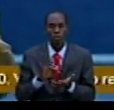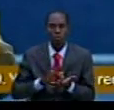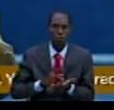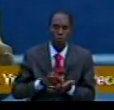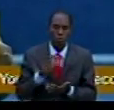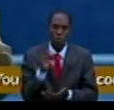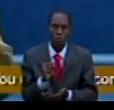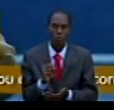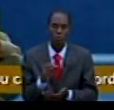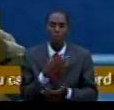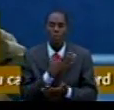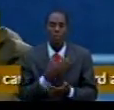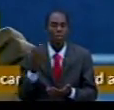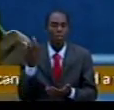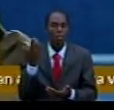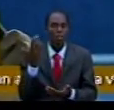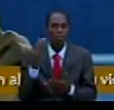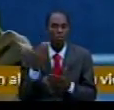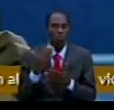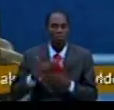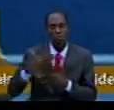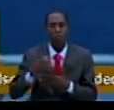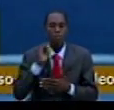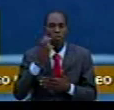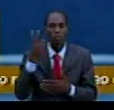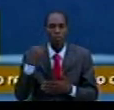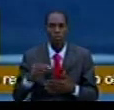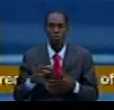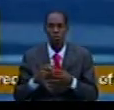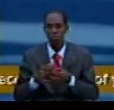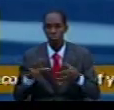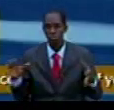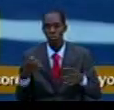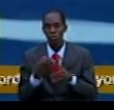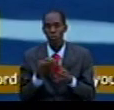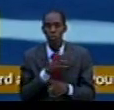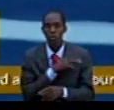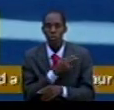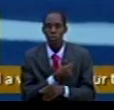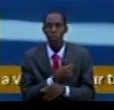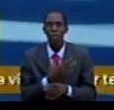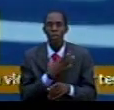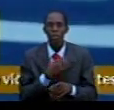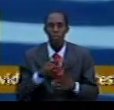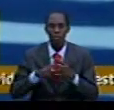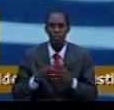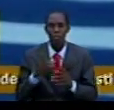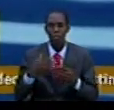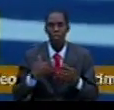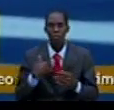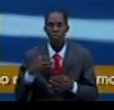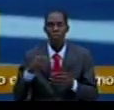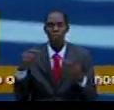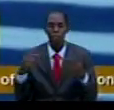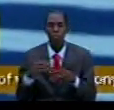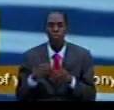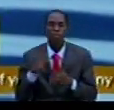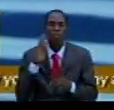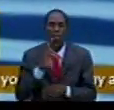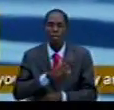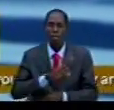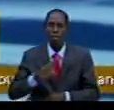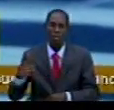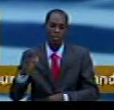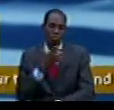was discharged. And I started having pain in my right arm. And later I saw that the right arm